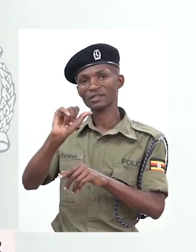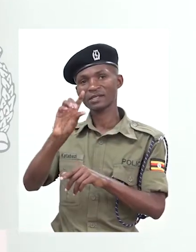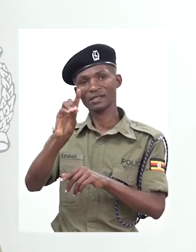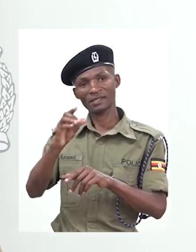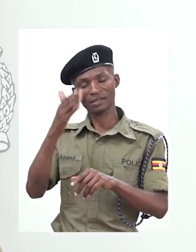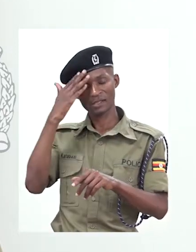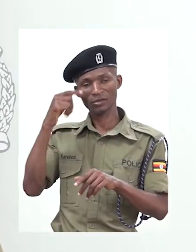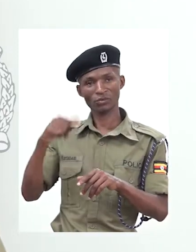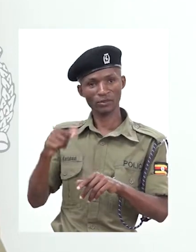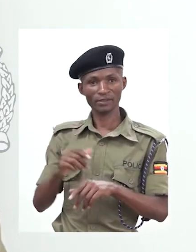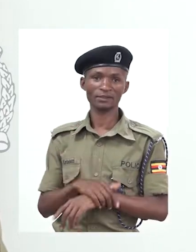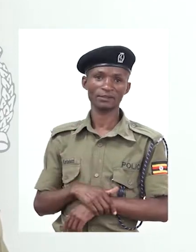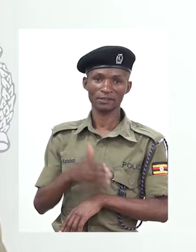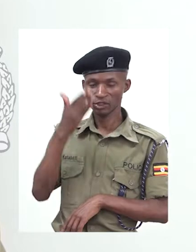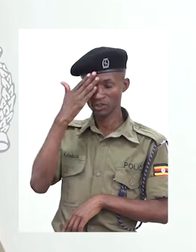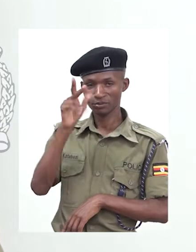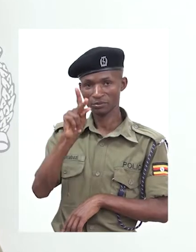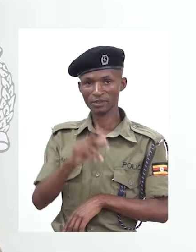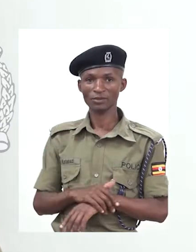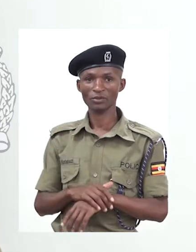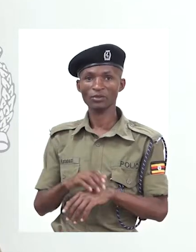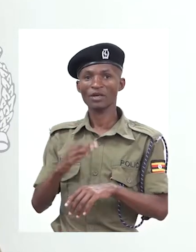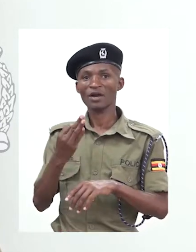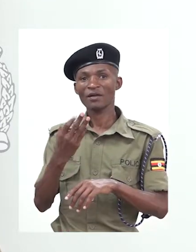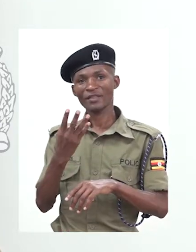4th of October